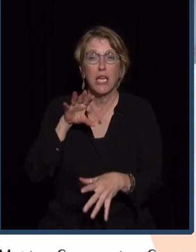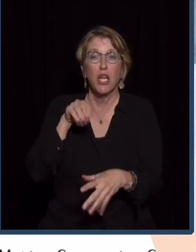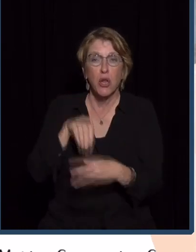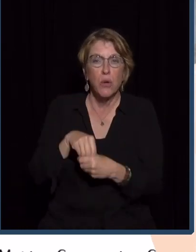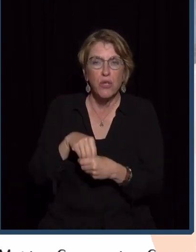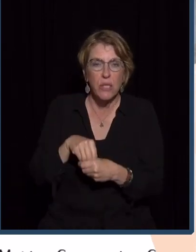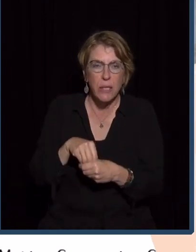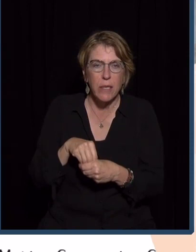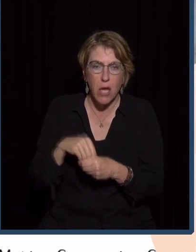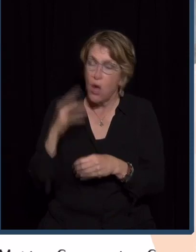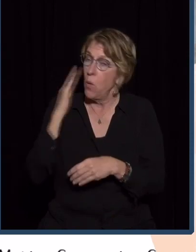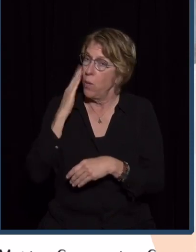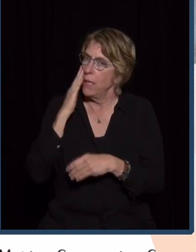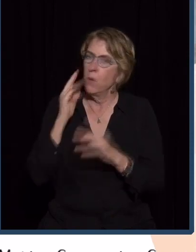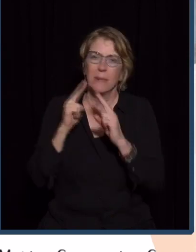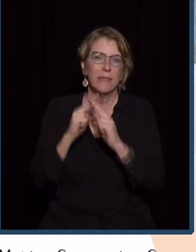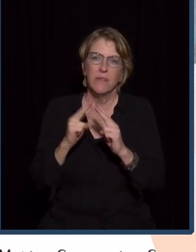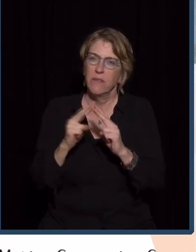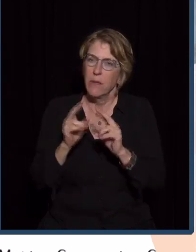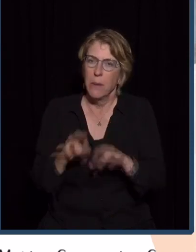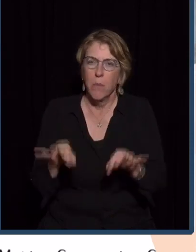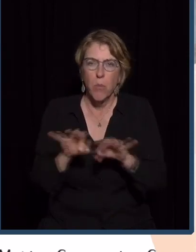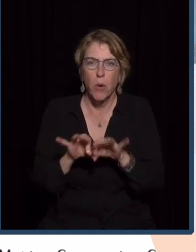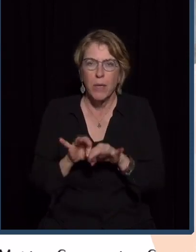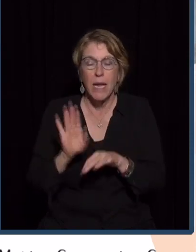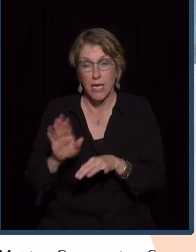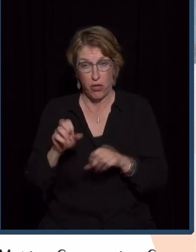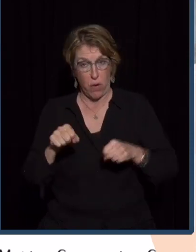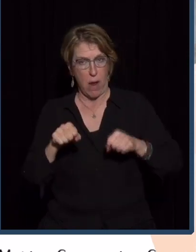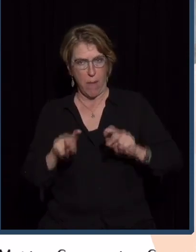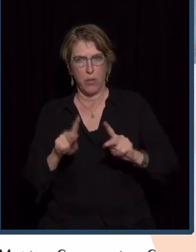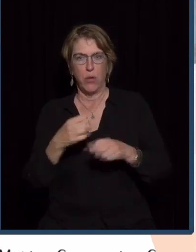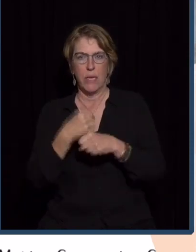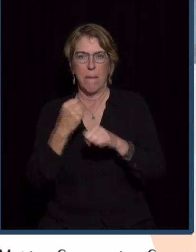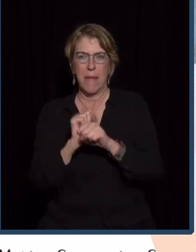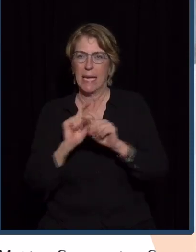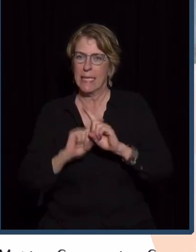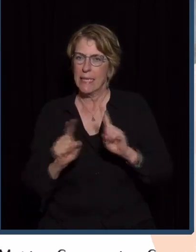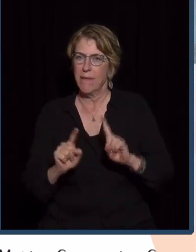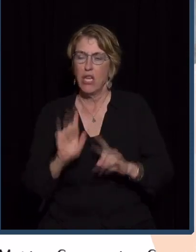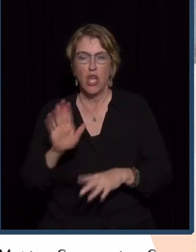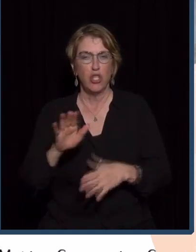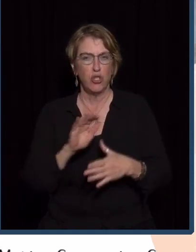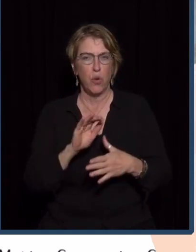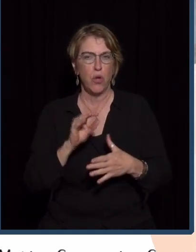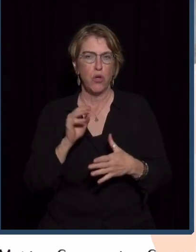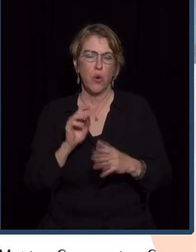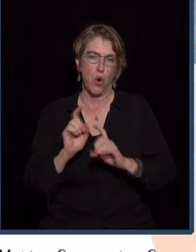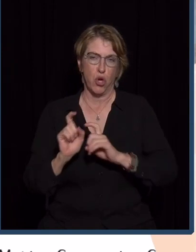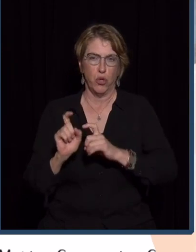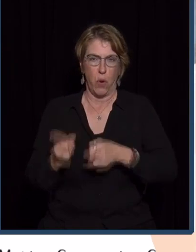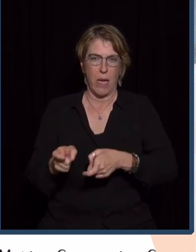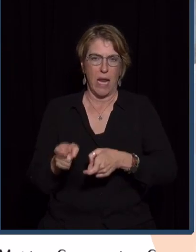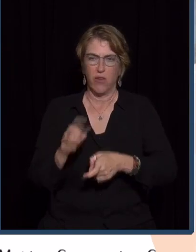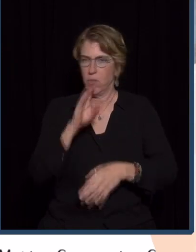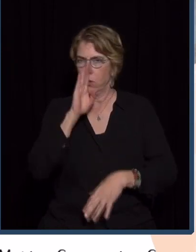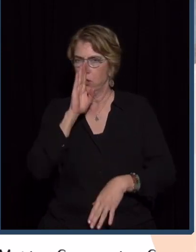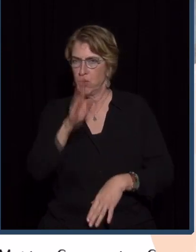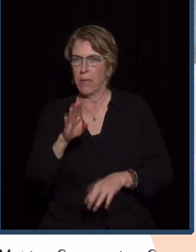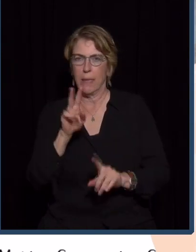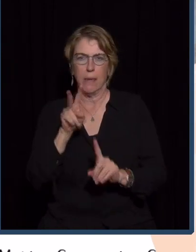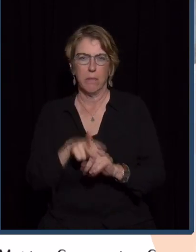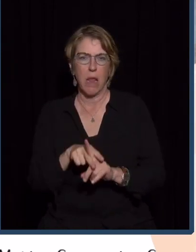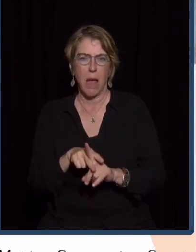how important that is, and tonight's your chance to make a difference and put your dollars directly to work to make that difference in our hometowns